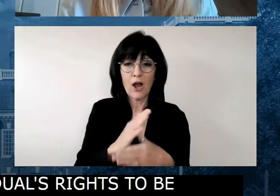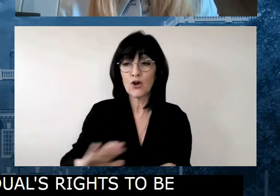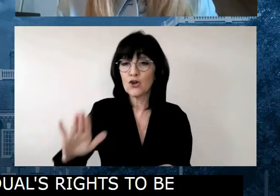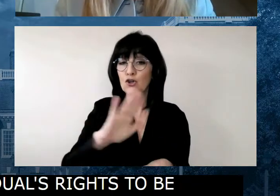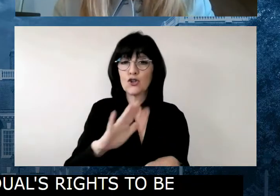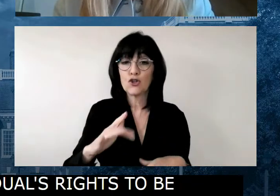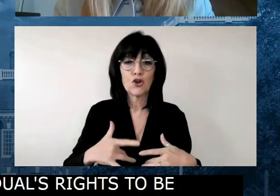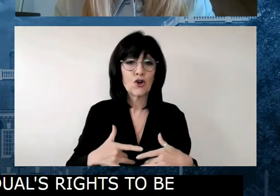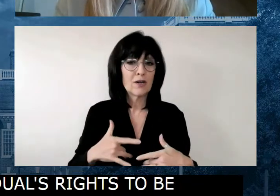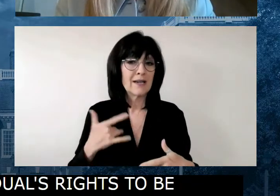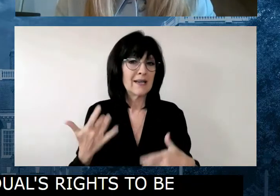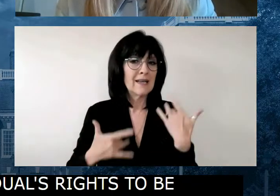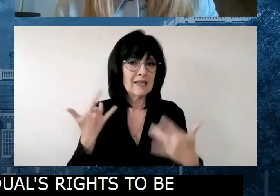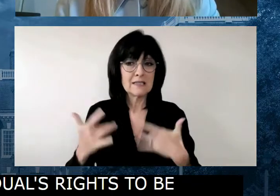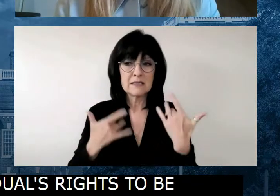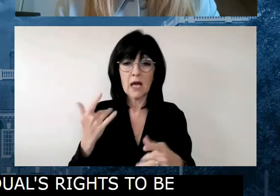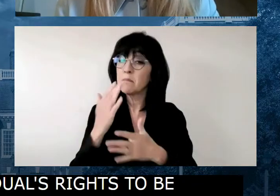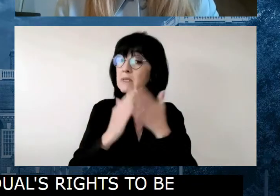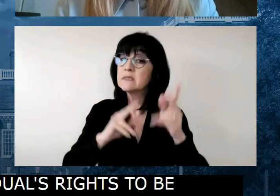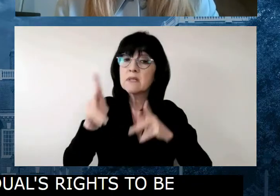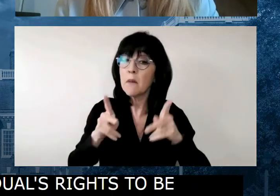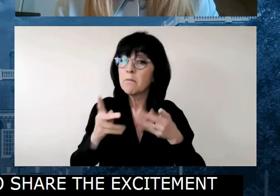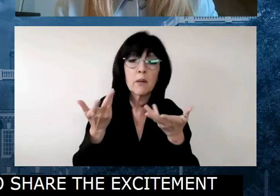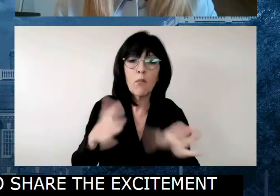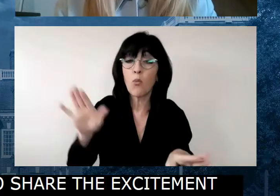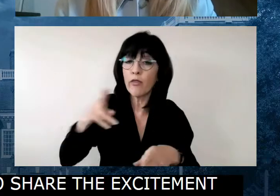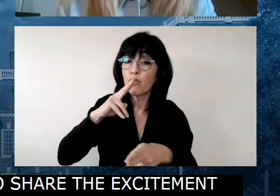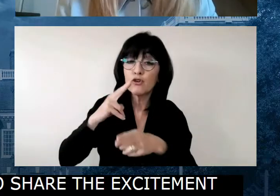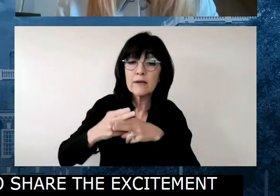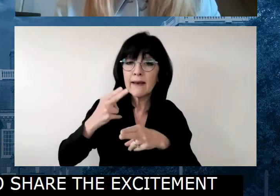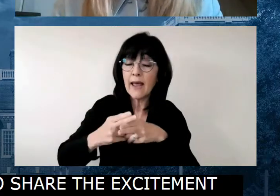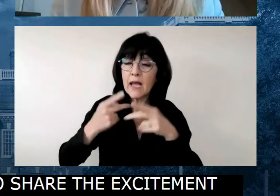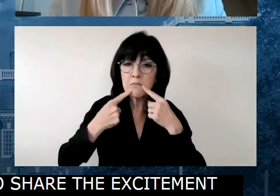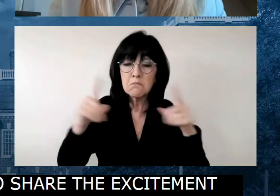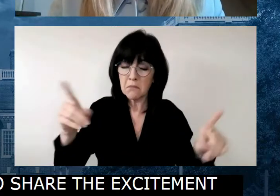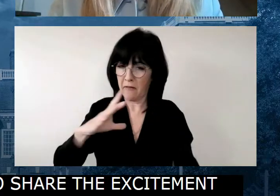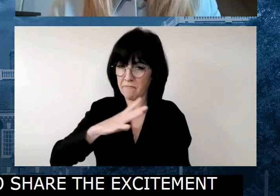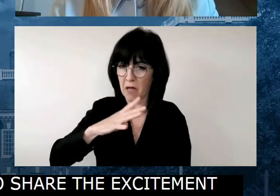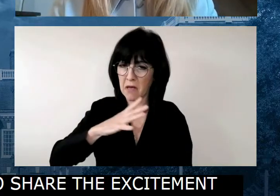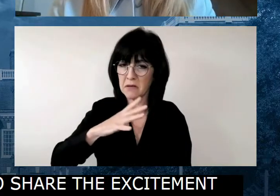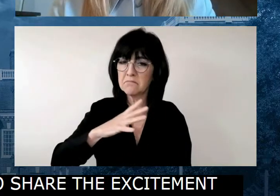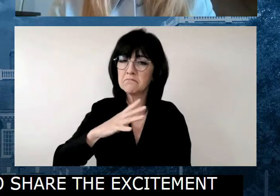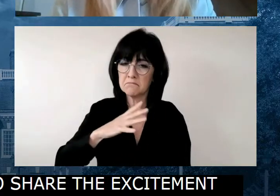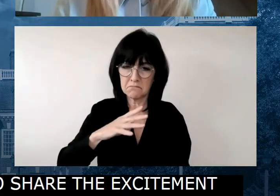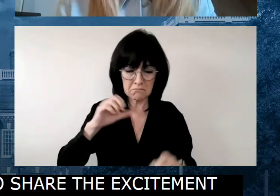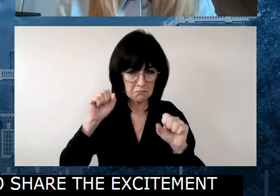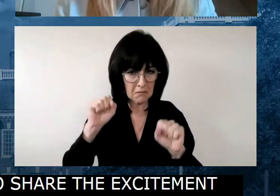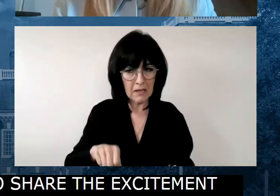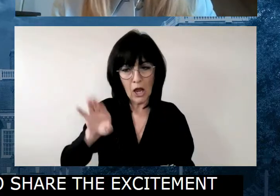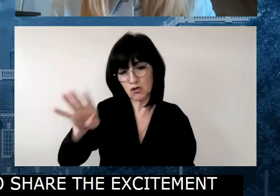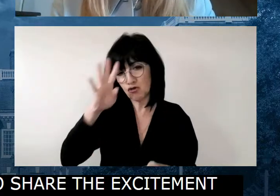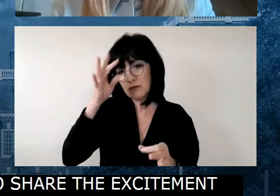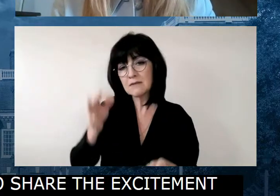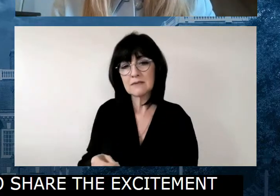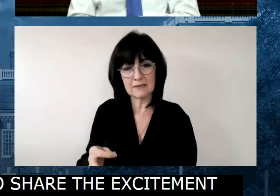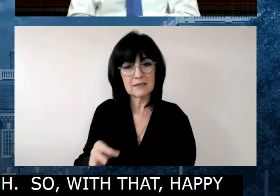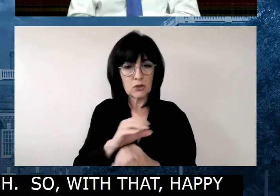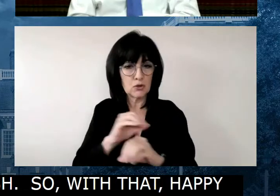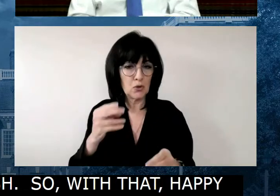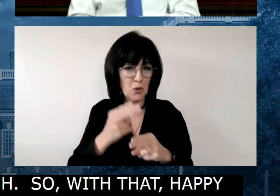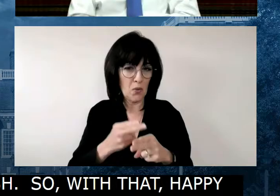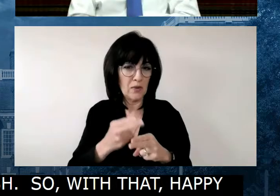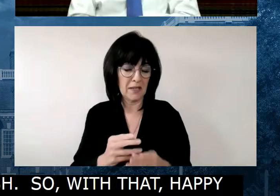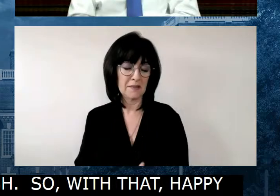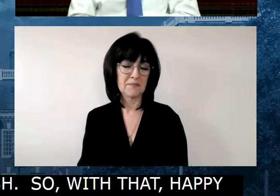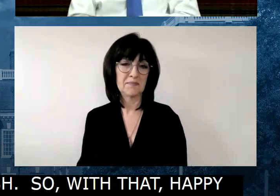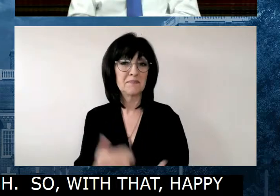prize if you wish. So with that, happy to hand it back to the governor. Yeah, so